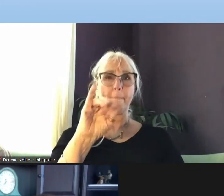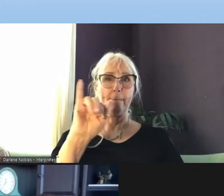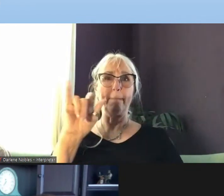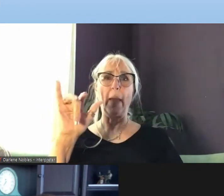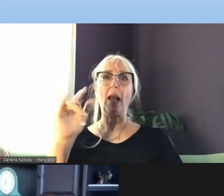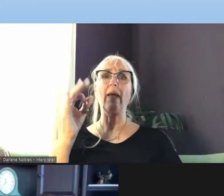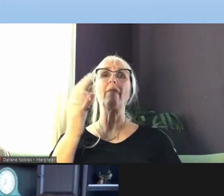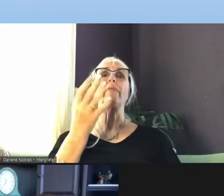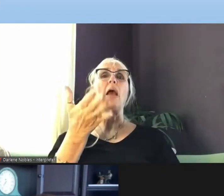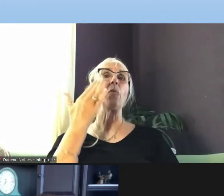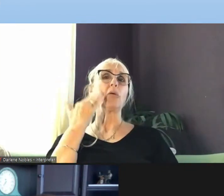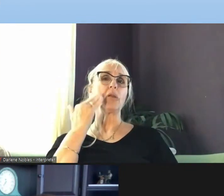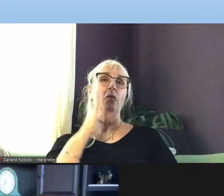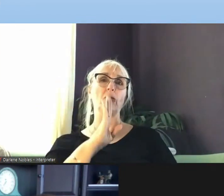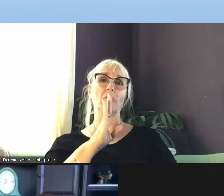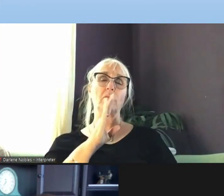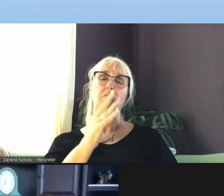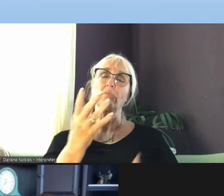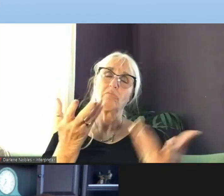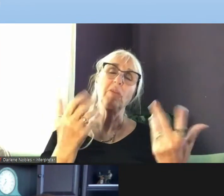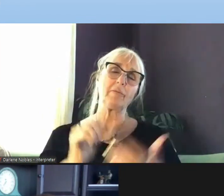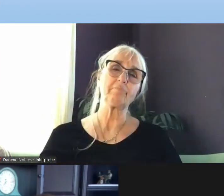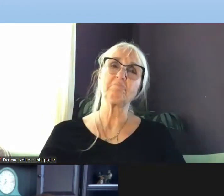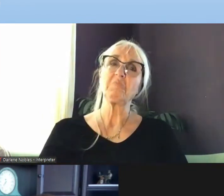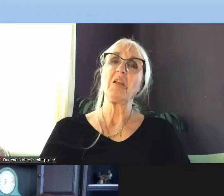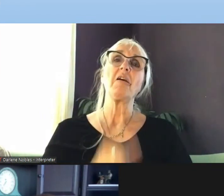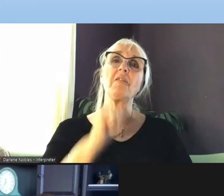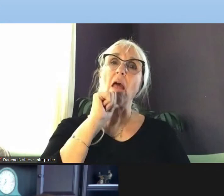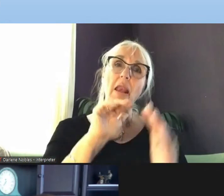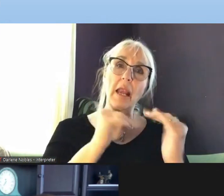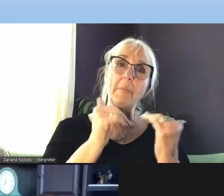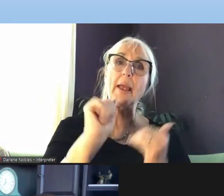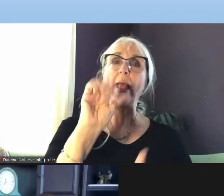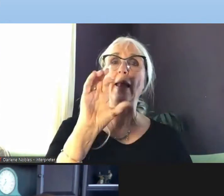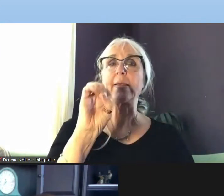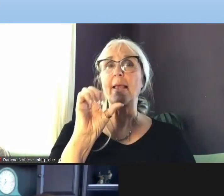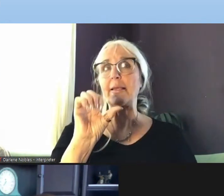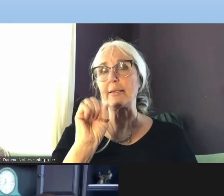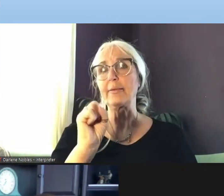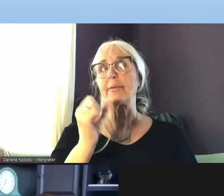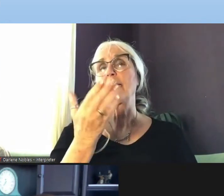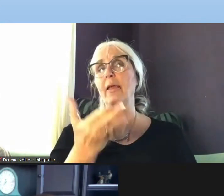have unlimited access to a telephone? Right. Okay. Yeah.